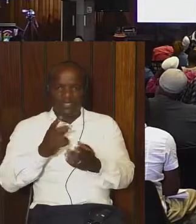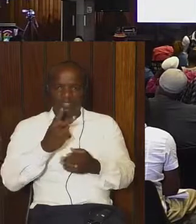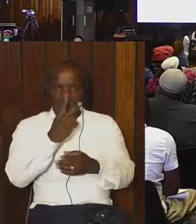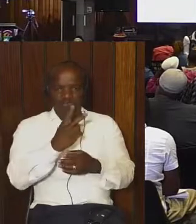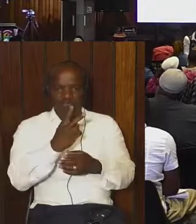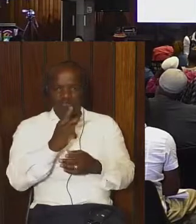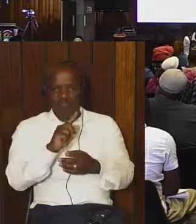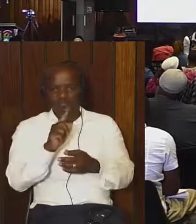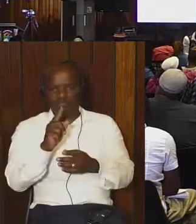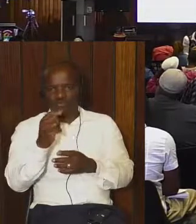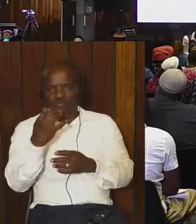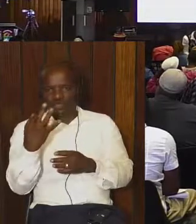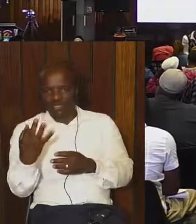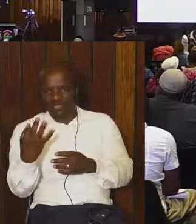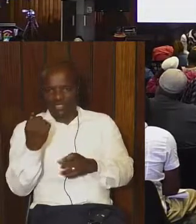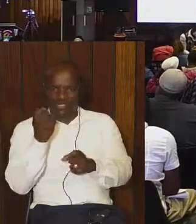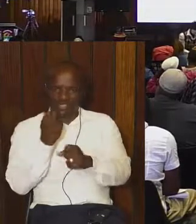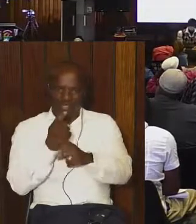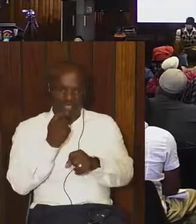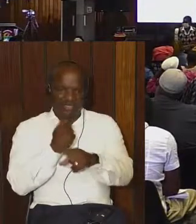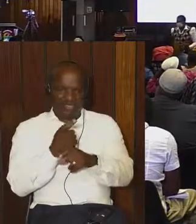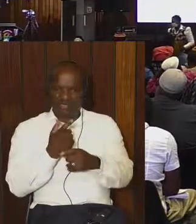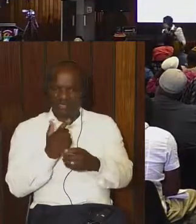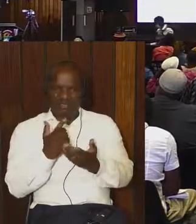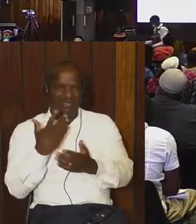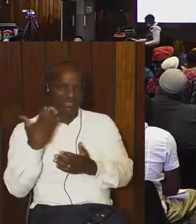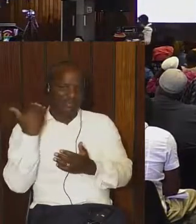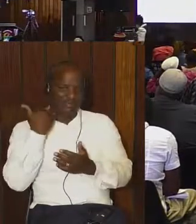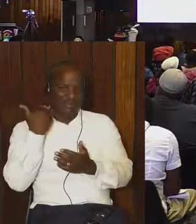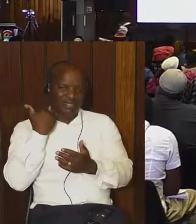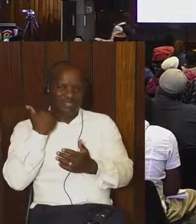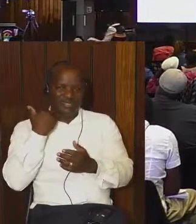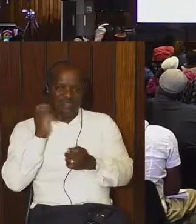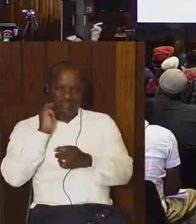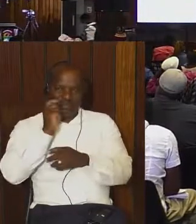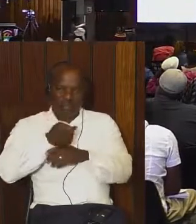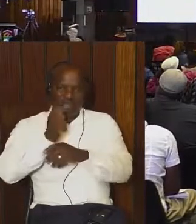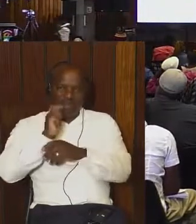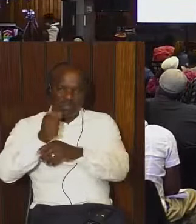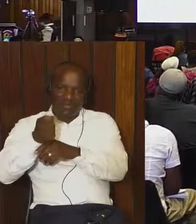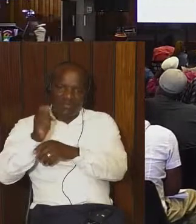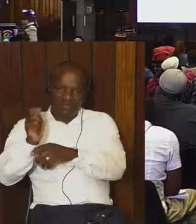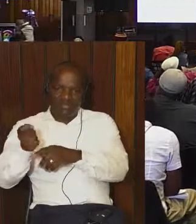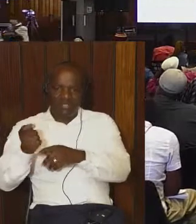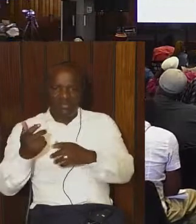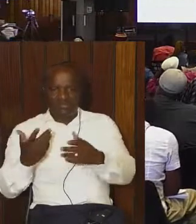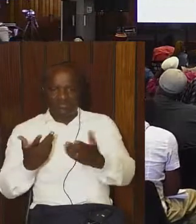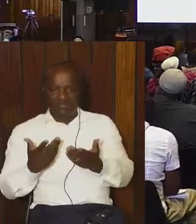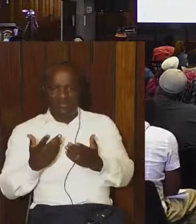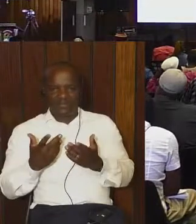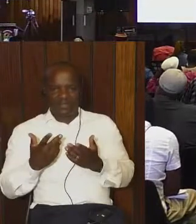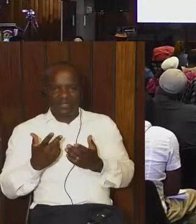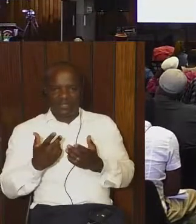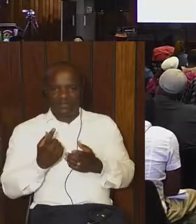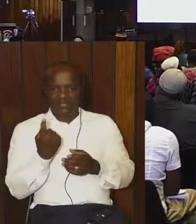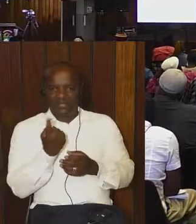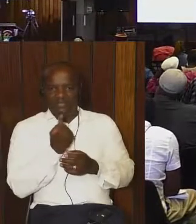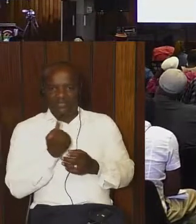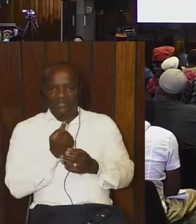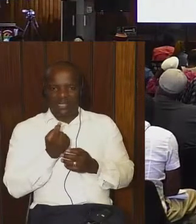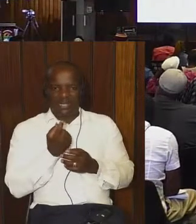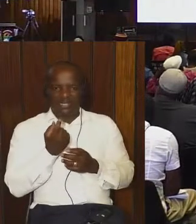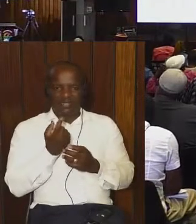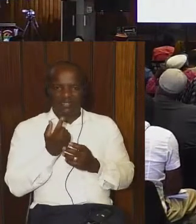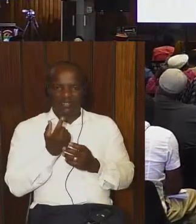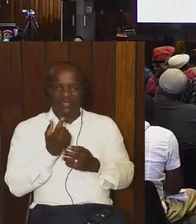3 taxis, and we are spending a lot of money. And at the same time, we are dealing with single parents.